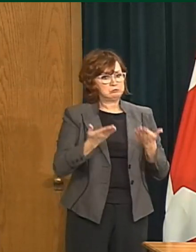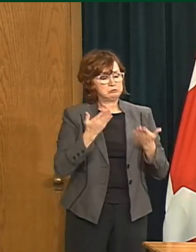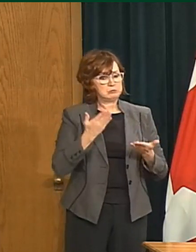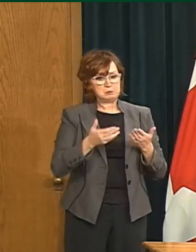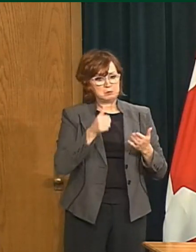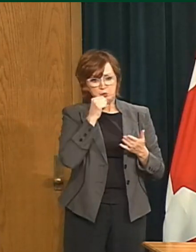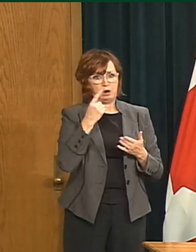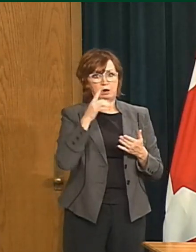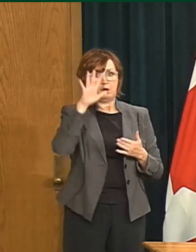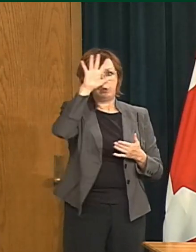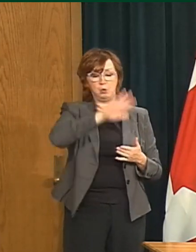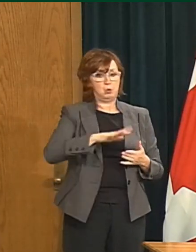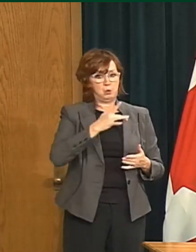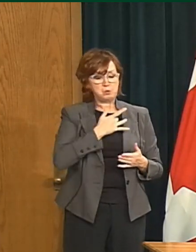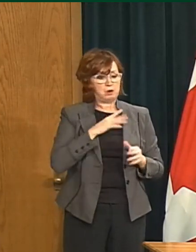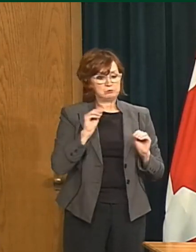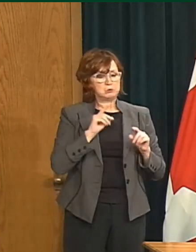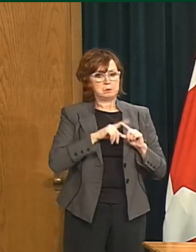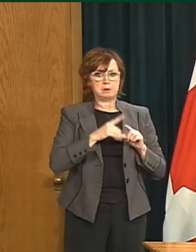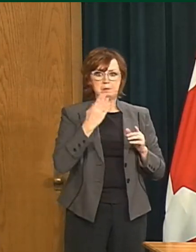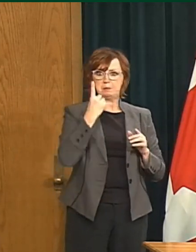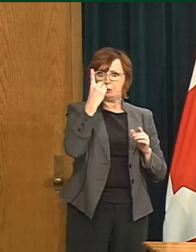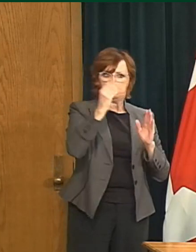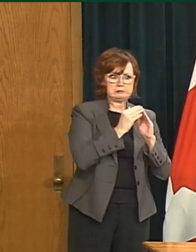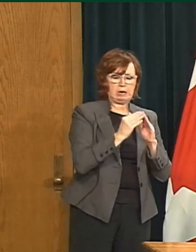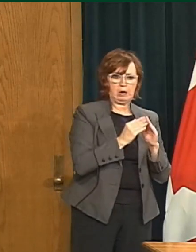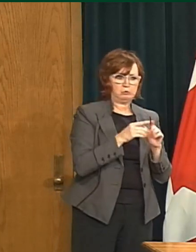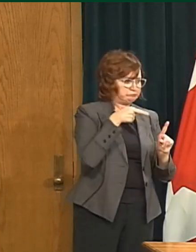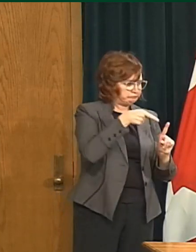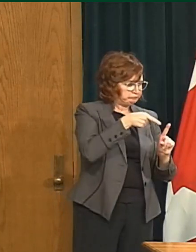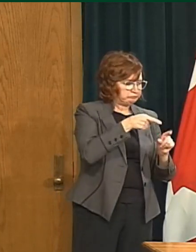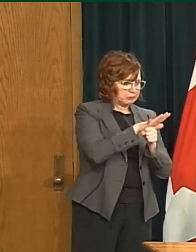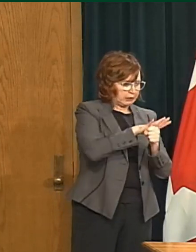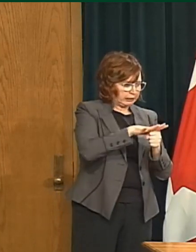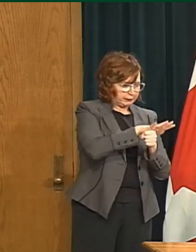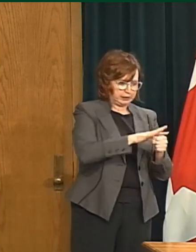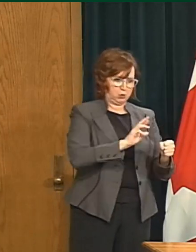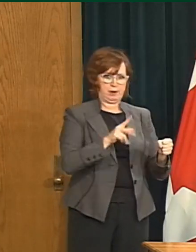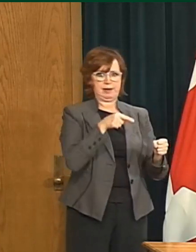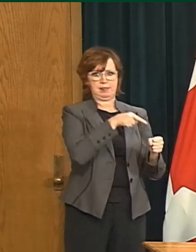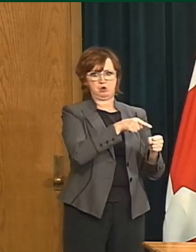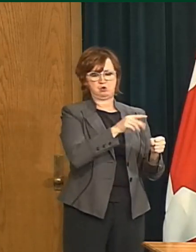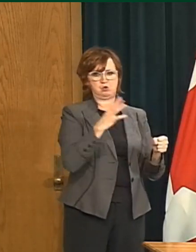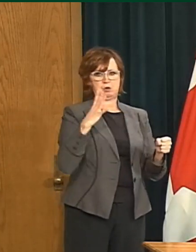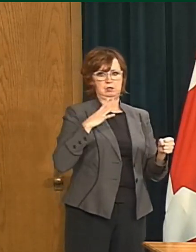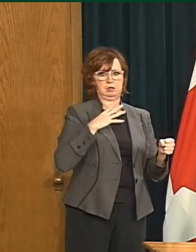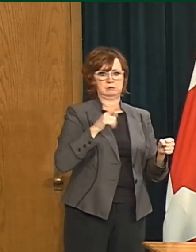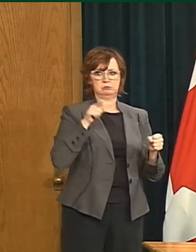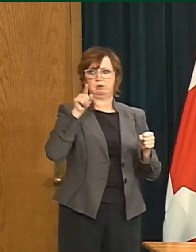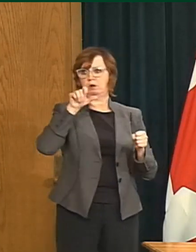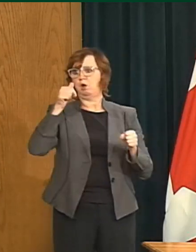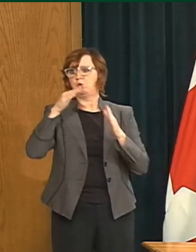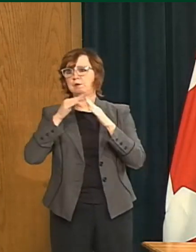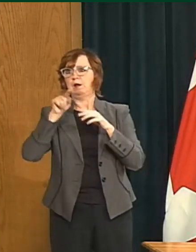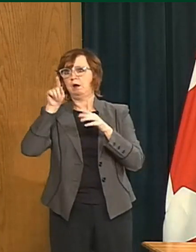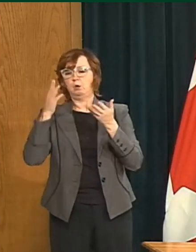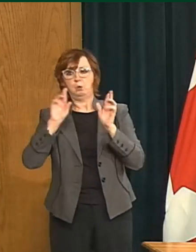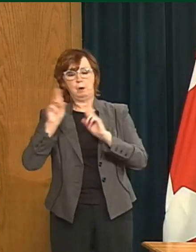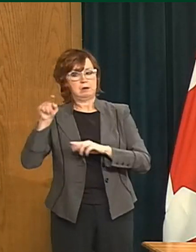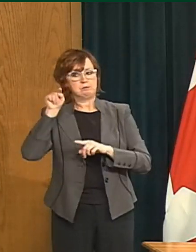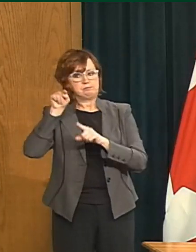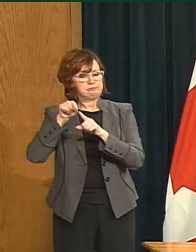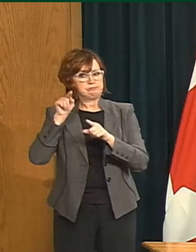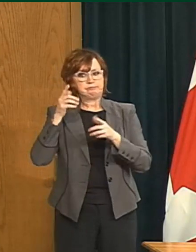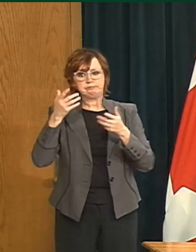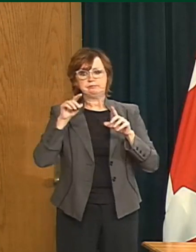certain areas, certain regions, certain communities, and we need to be ready in each and every one of those communities to deal with what's